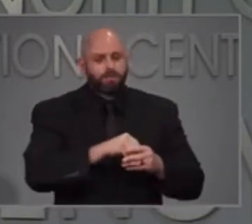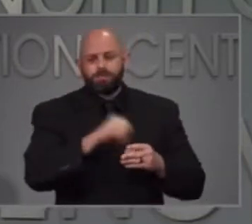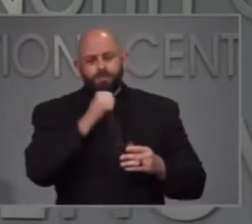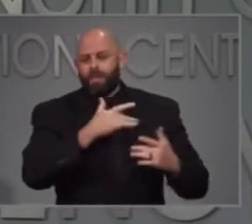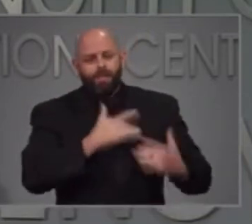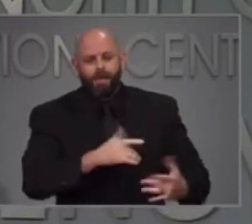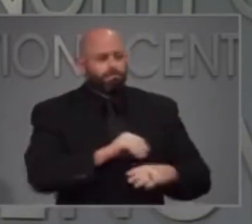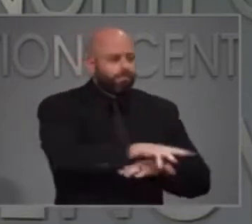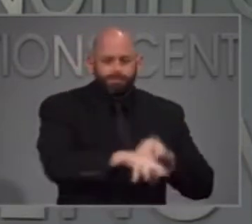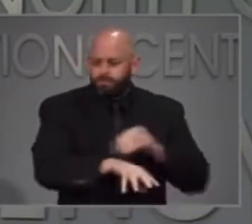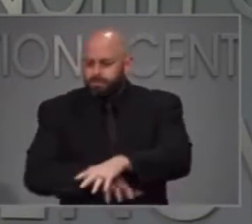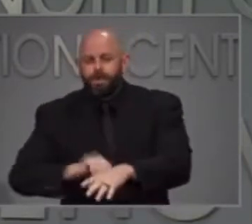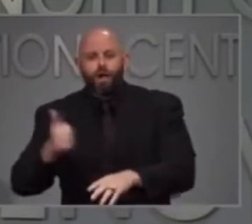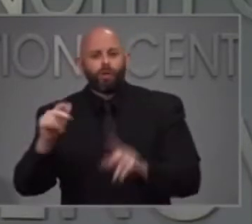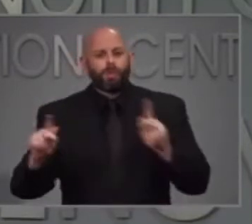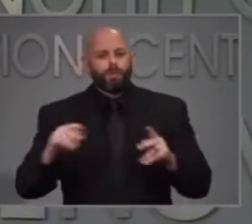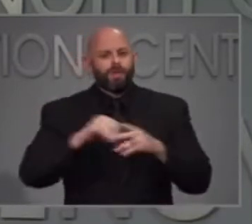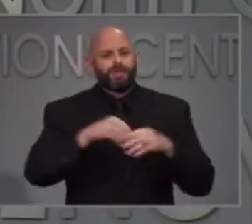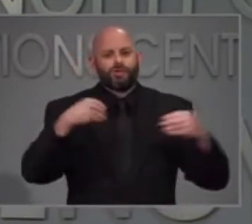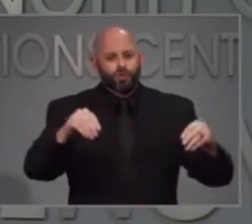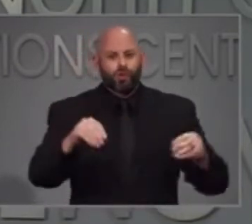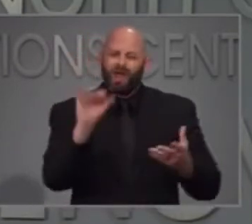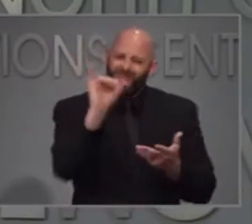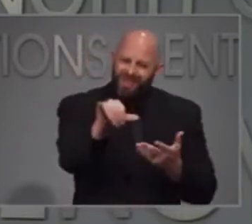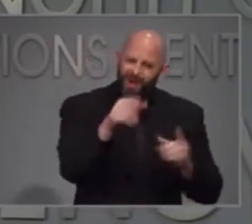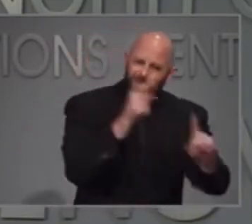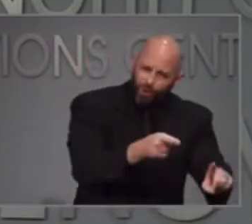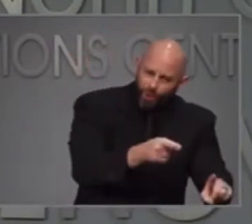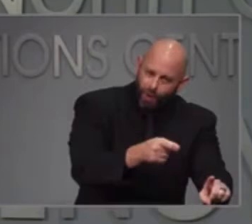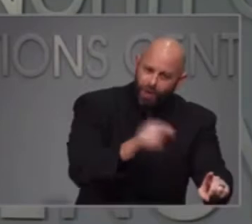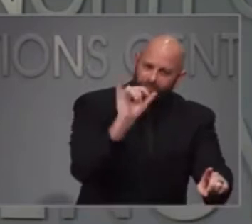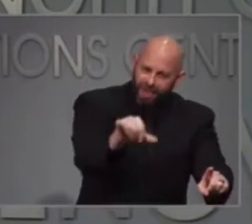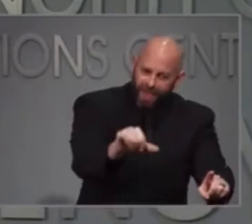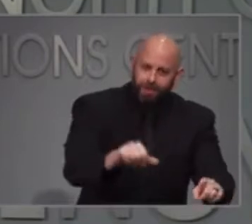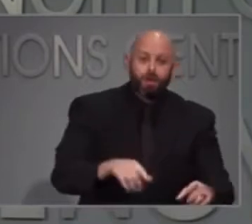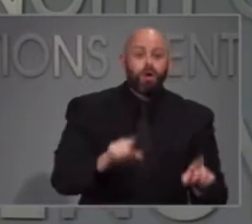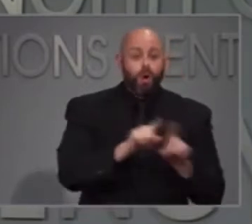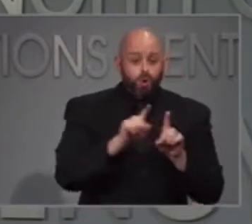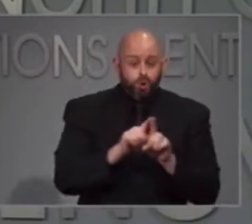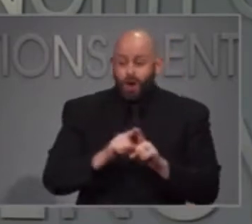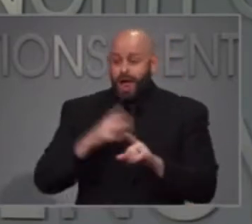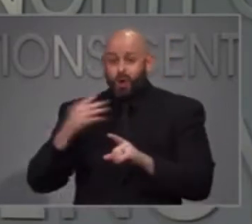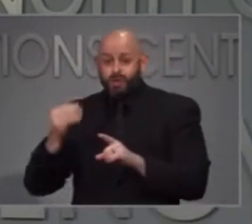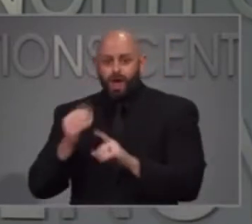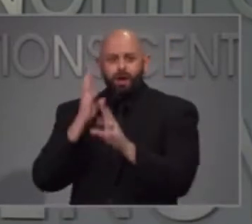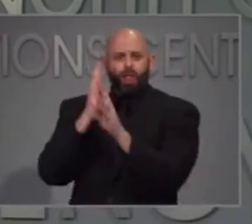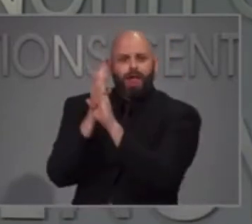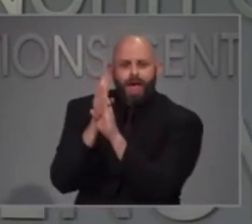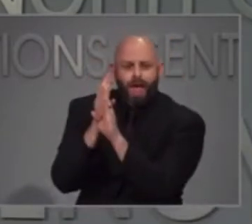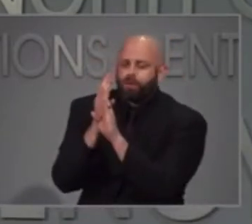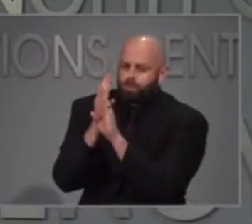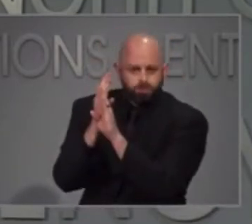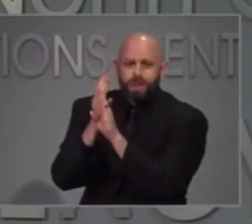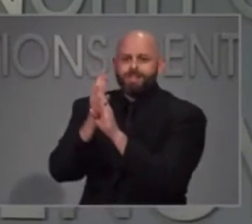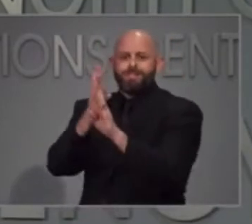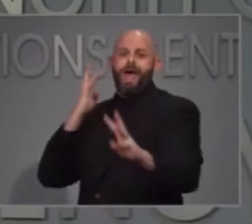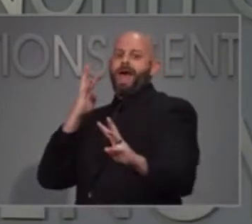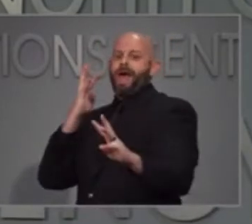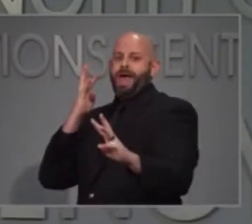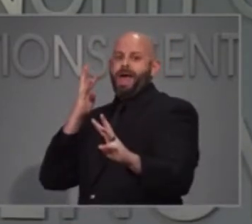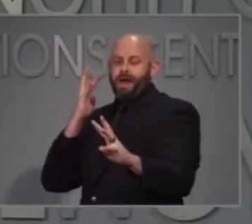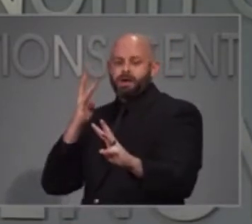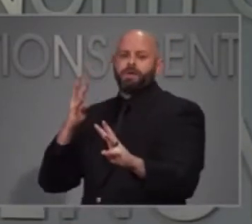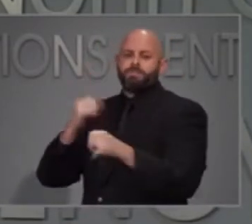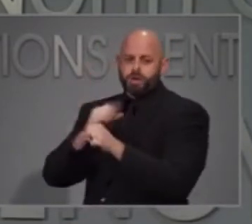distant inside the store, but also waiting in line. We commend that, but we think it needs